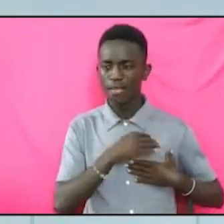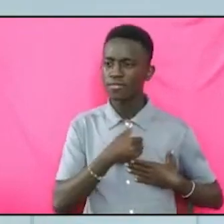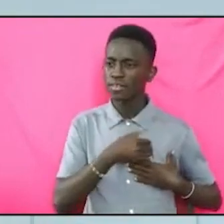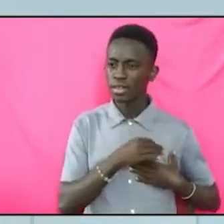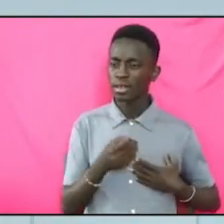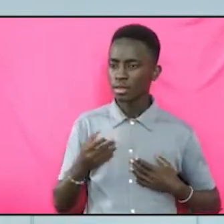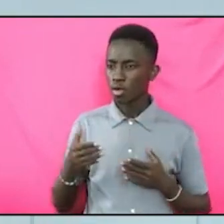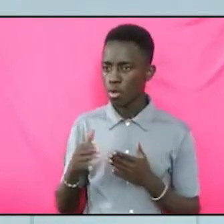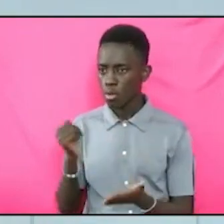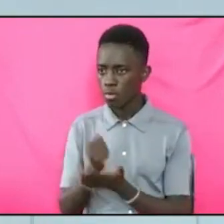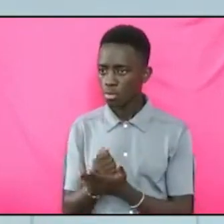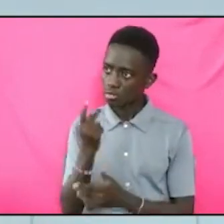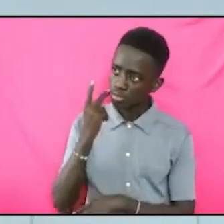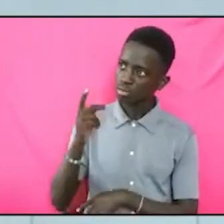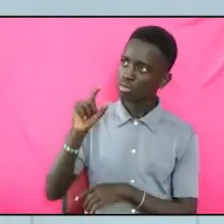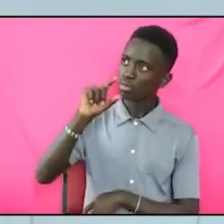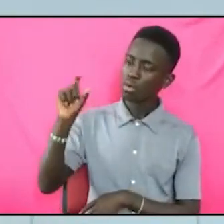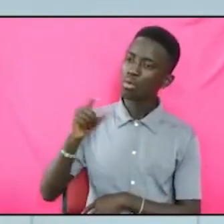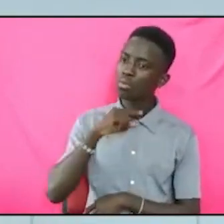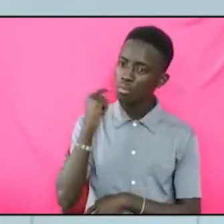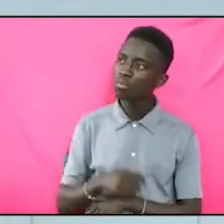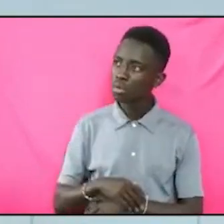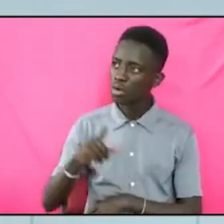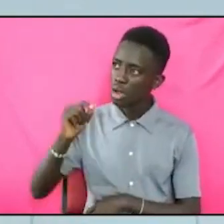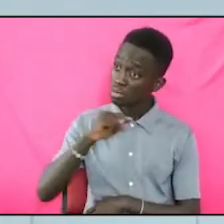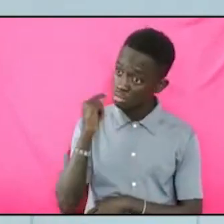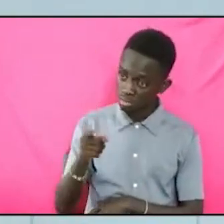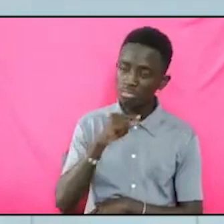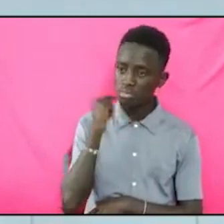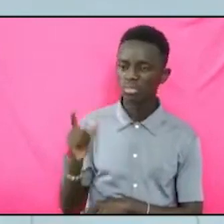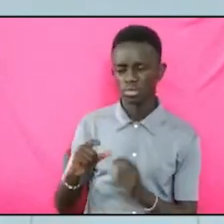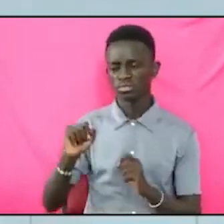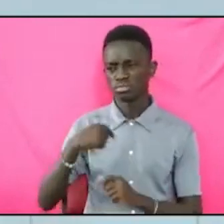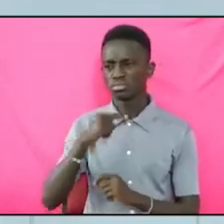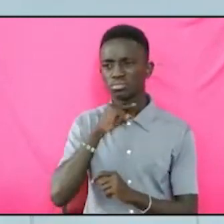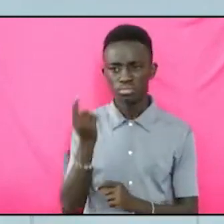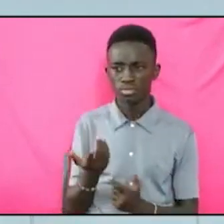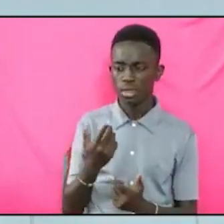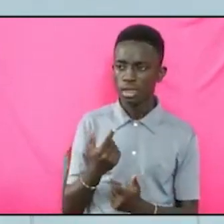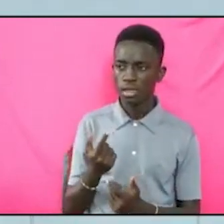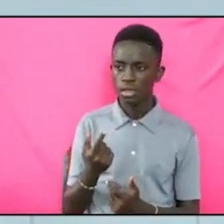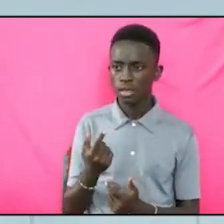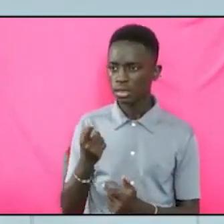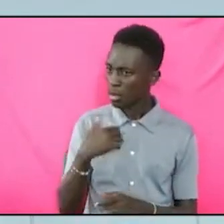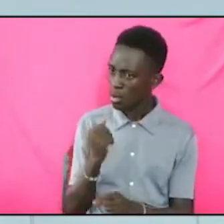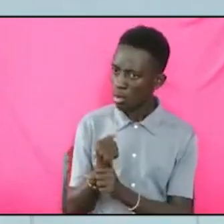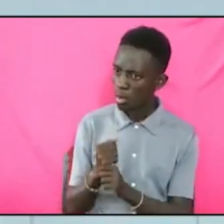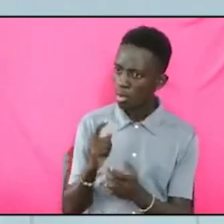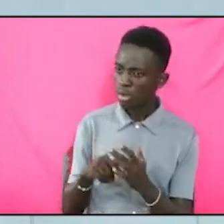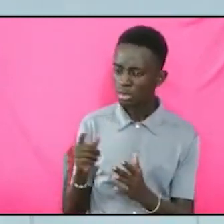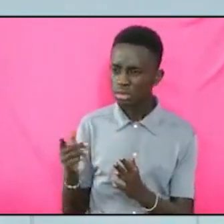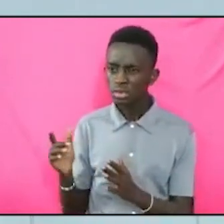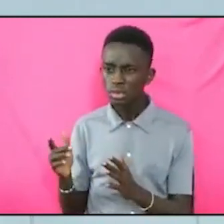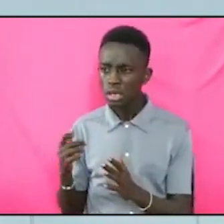the door. She saw chaplaincy and said, oh, so this is chaplaincy. We got in, and I told her, I brought you on purpose. What is the issue? And she